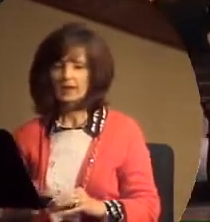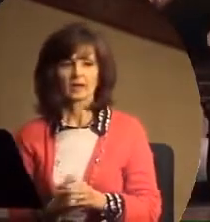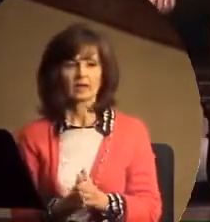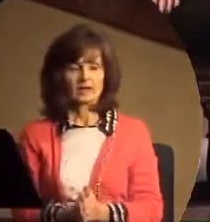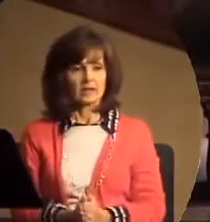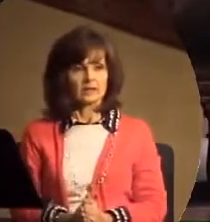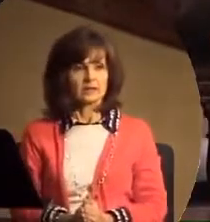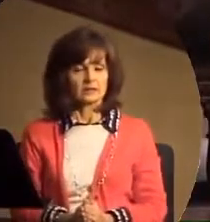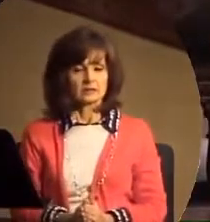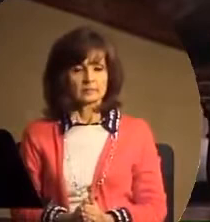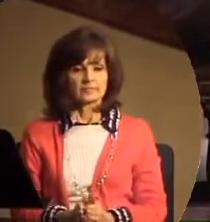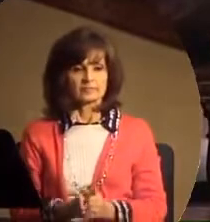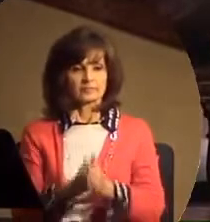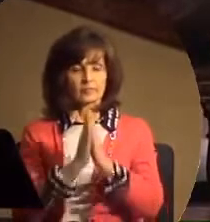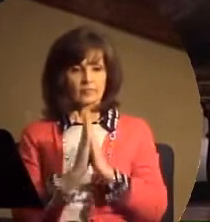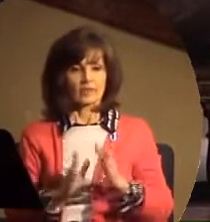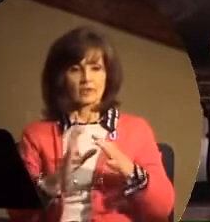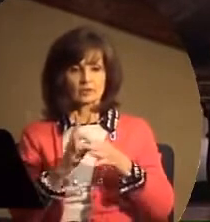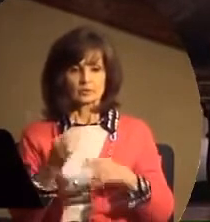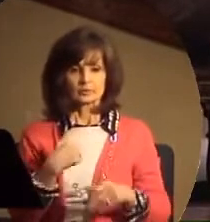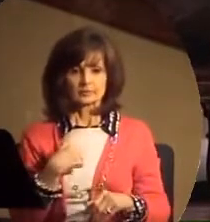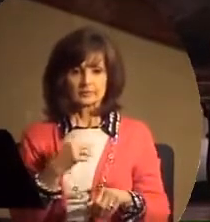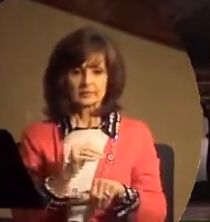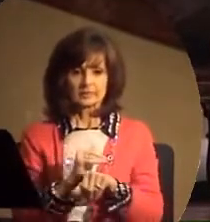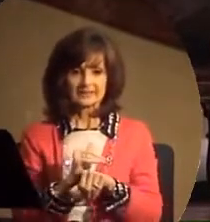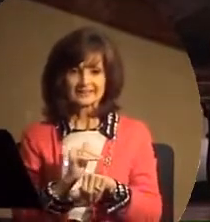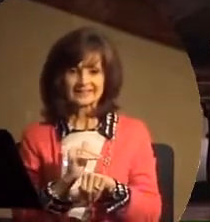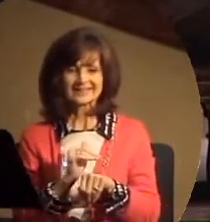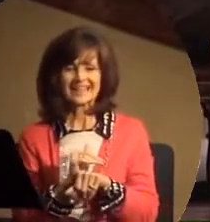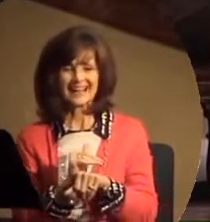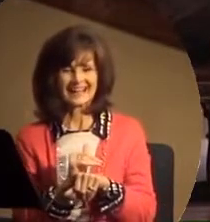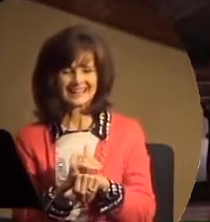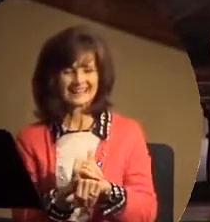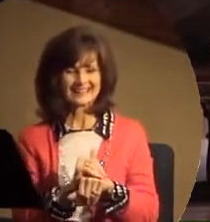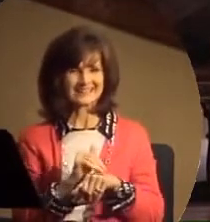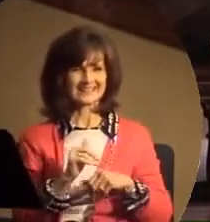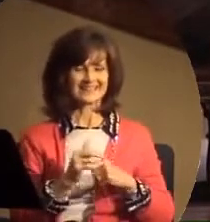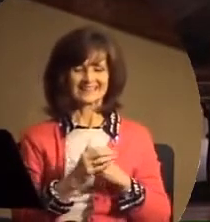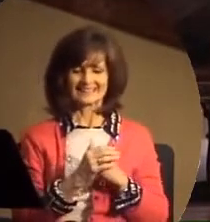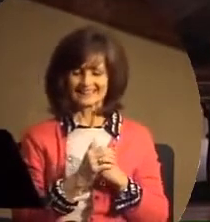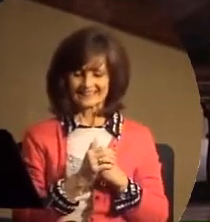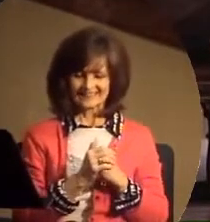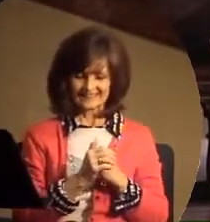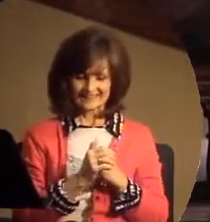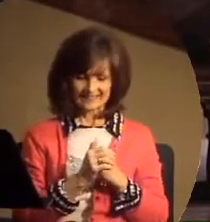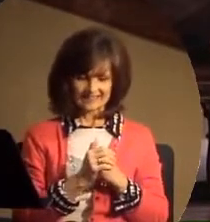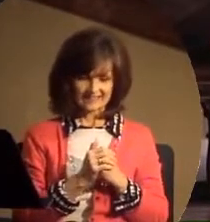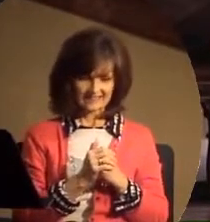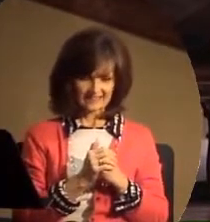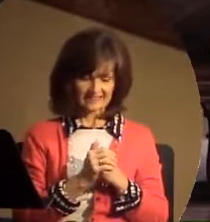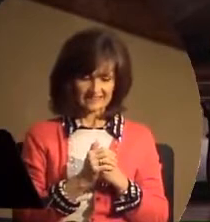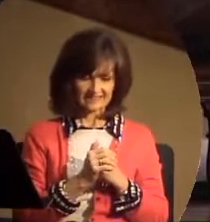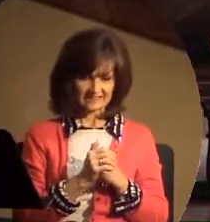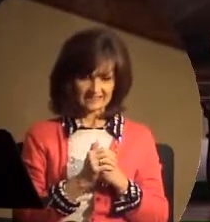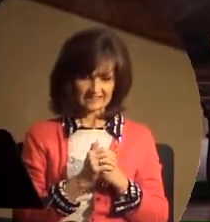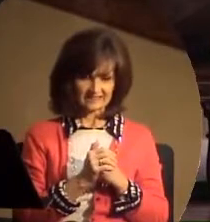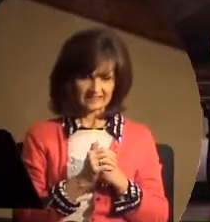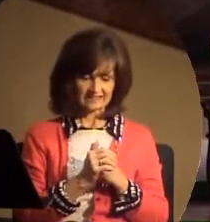955. If you have an old Scofield Bible, 955. And if you'll join me there, and or